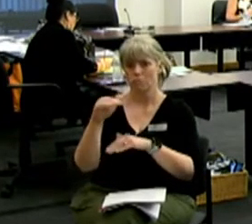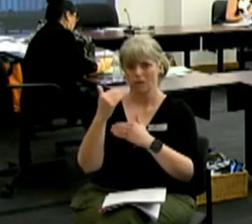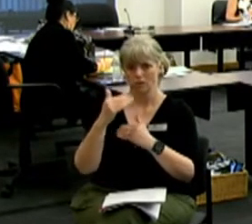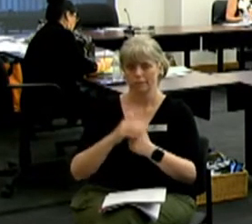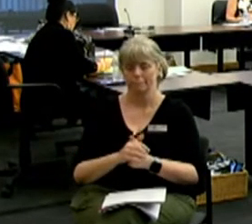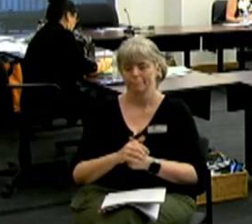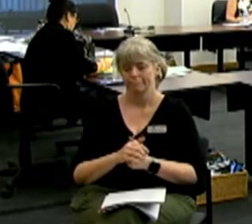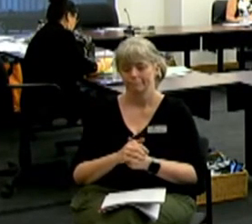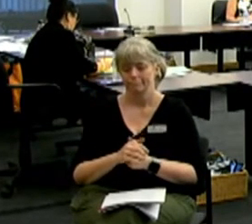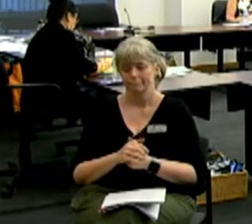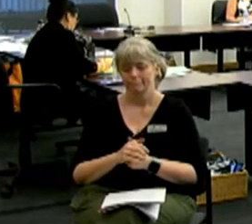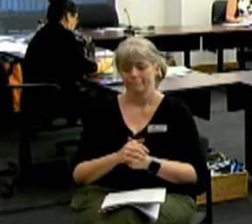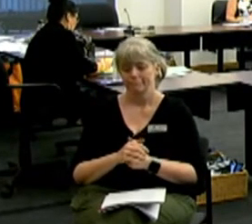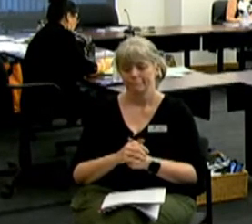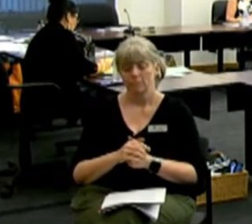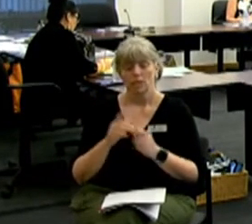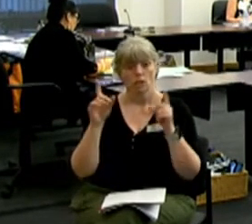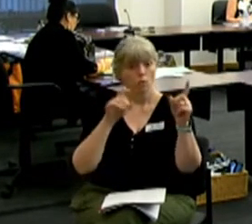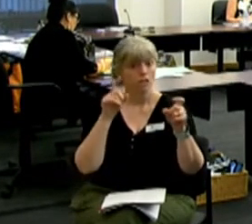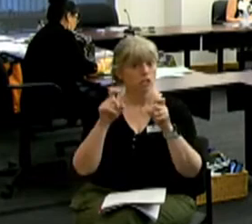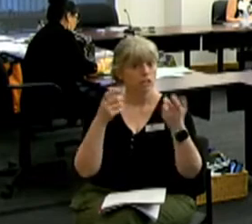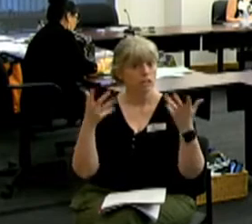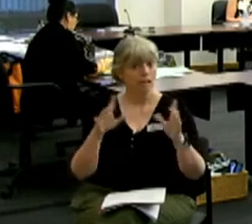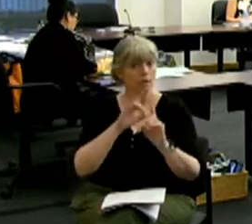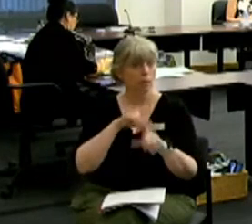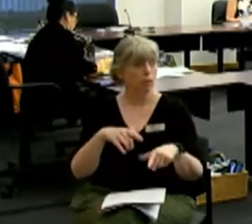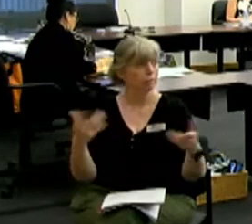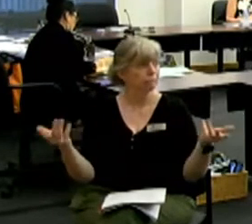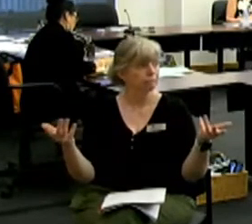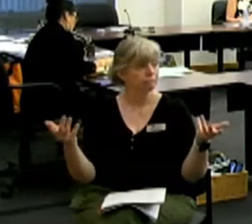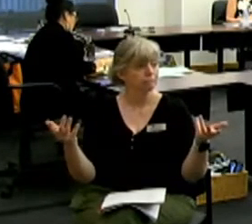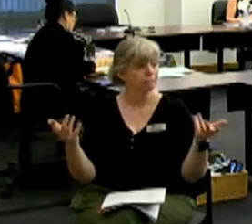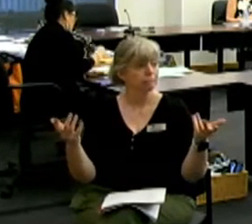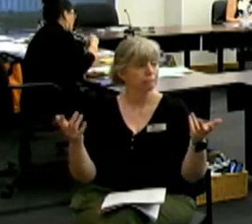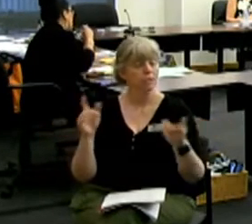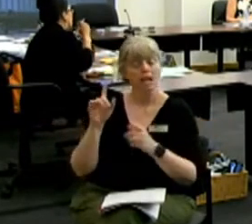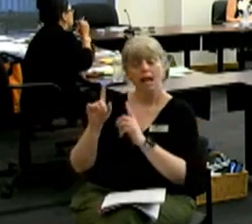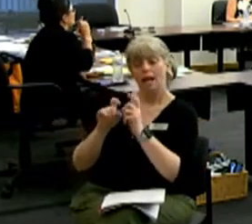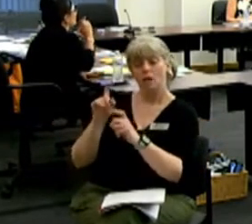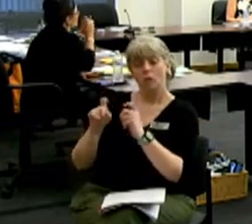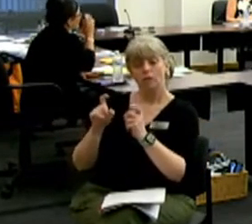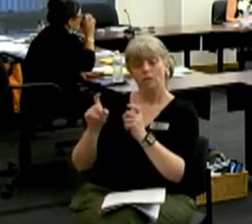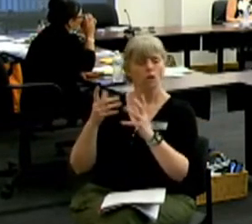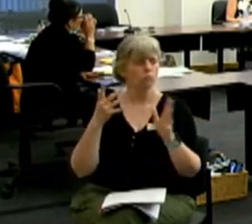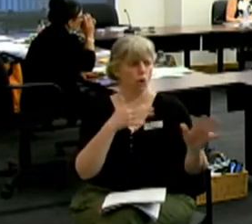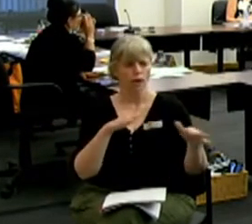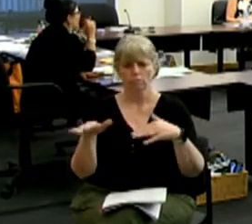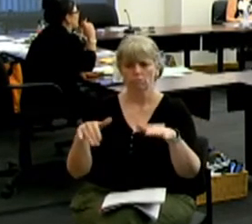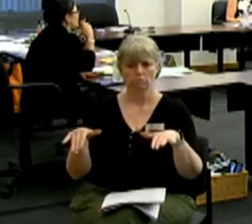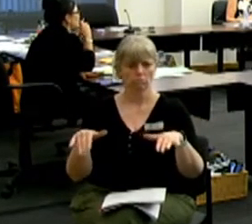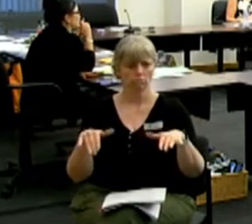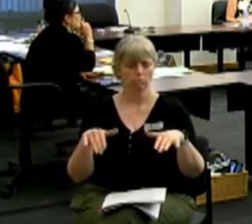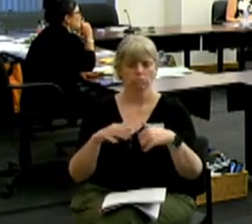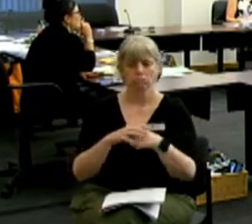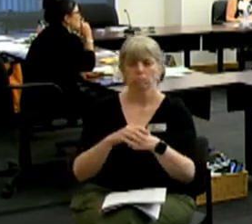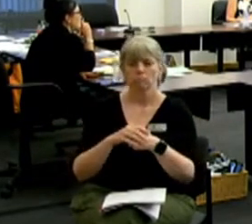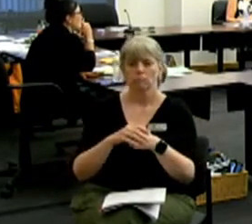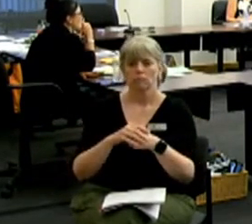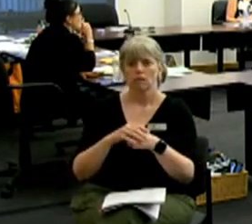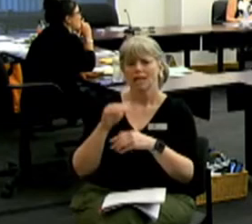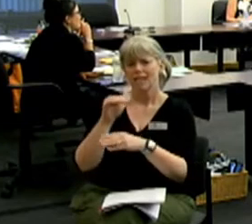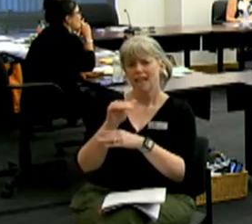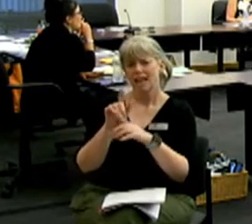budget. Unless there's any question, that's the end of my report. The only question I have, Oh, go ahead. At the